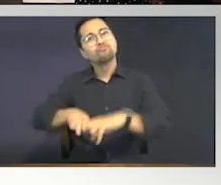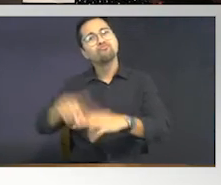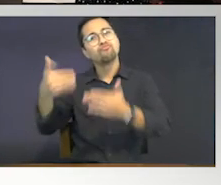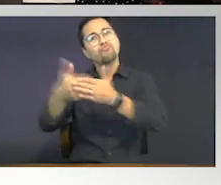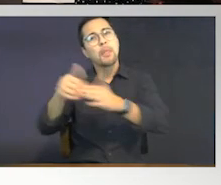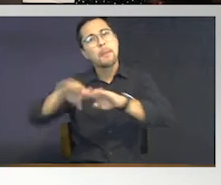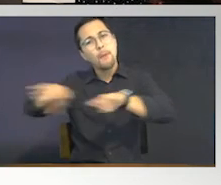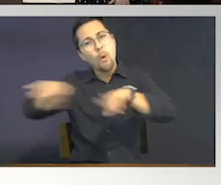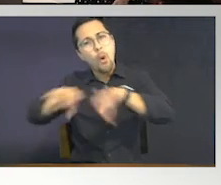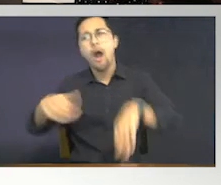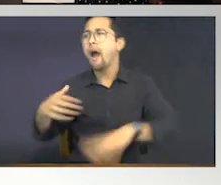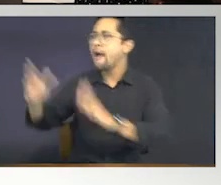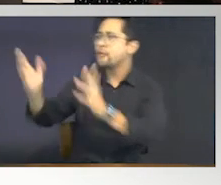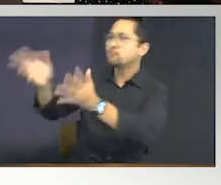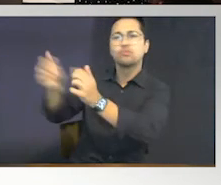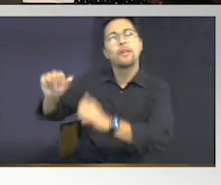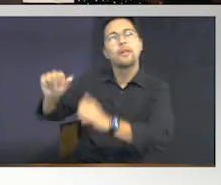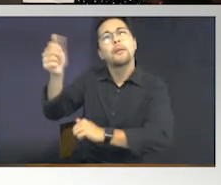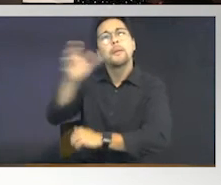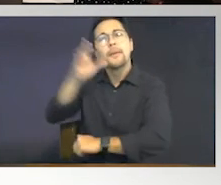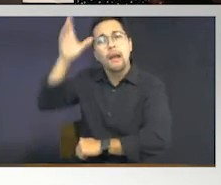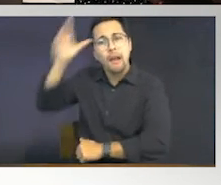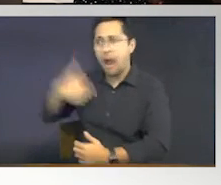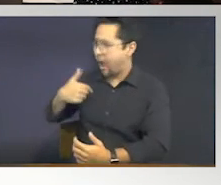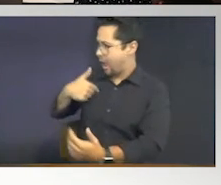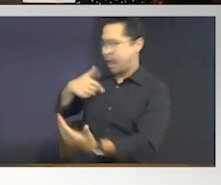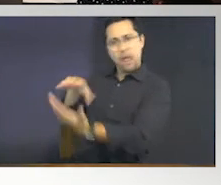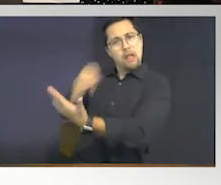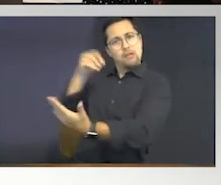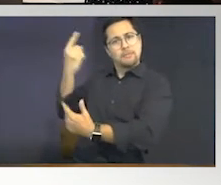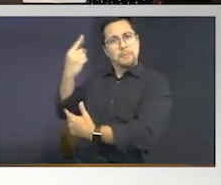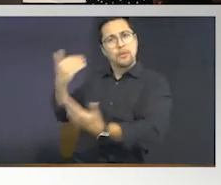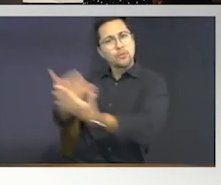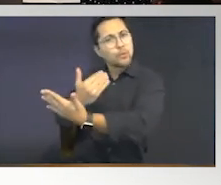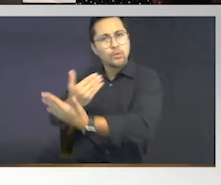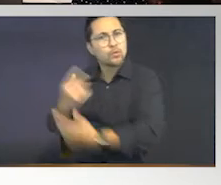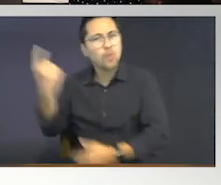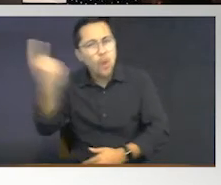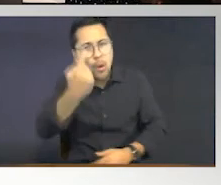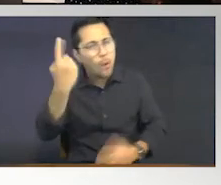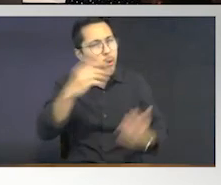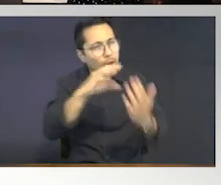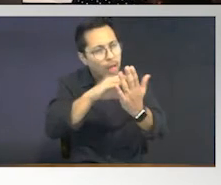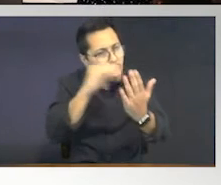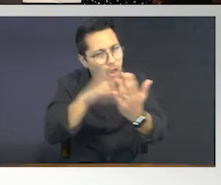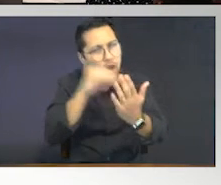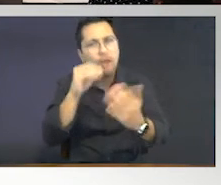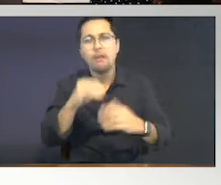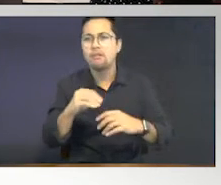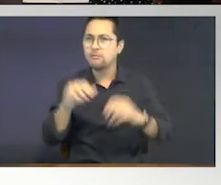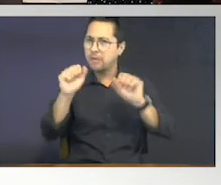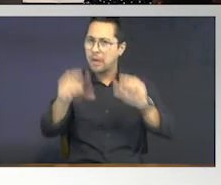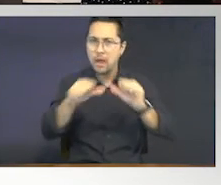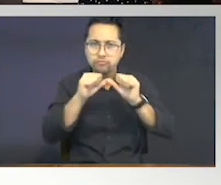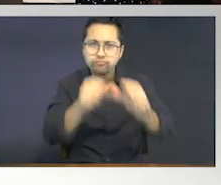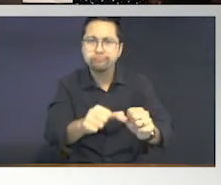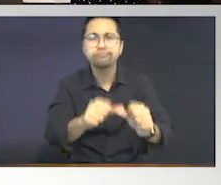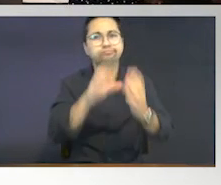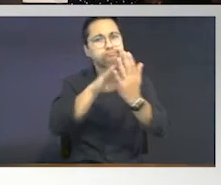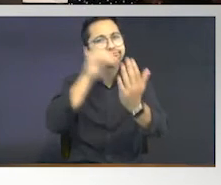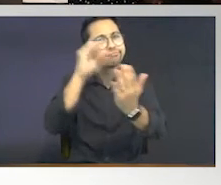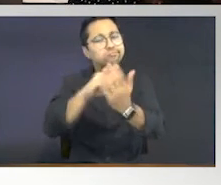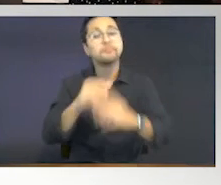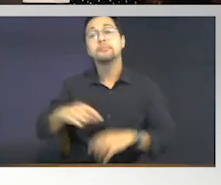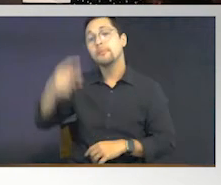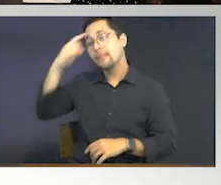was talking to another parent and learned something new. Like, you always learn. You can always keep learning. And when it comes to